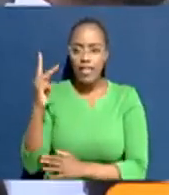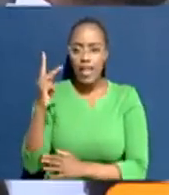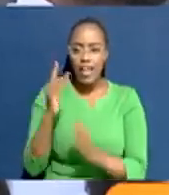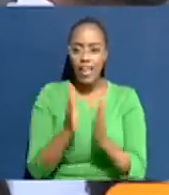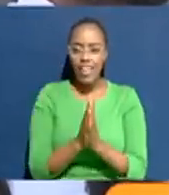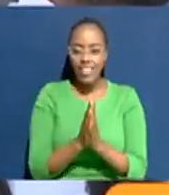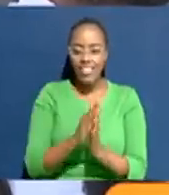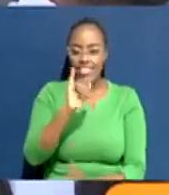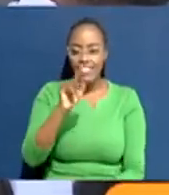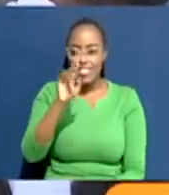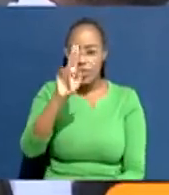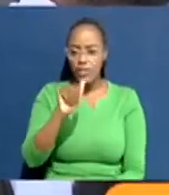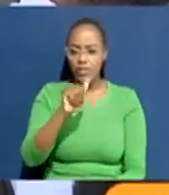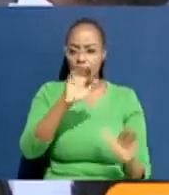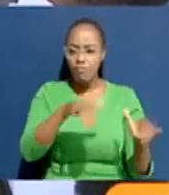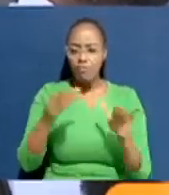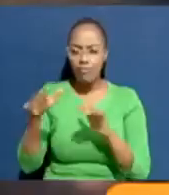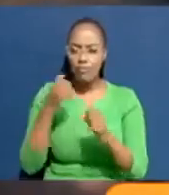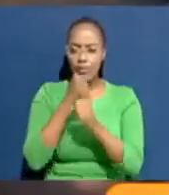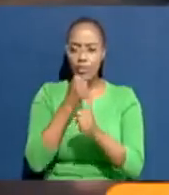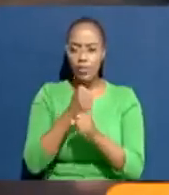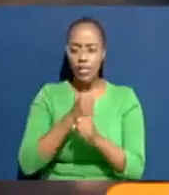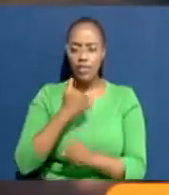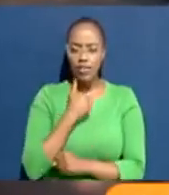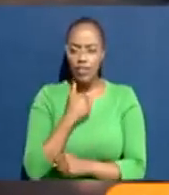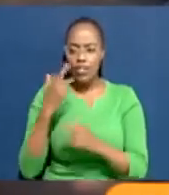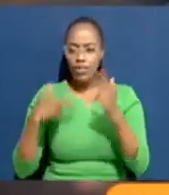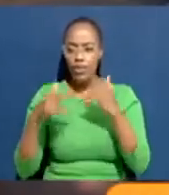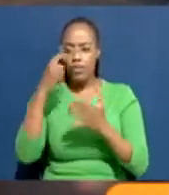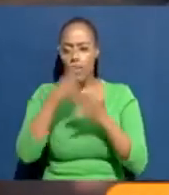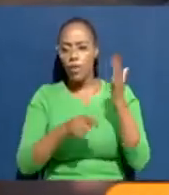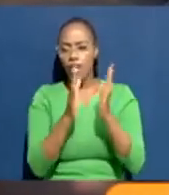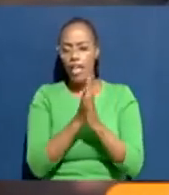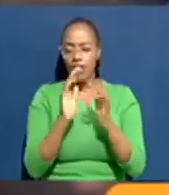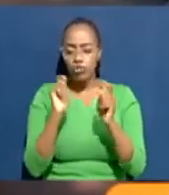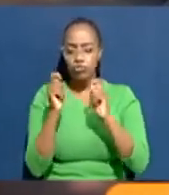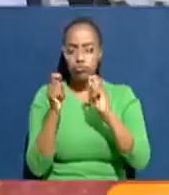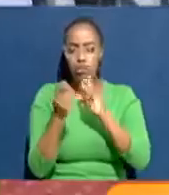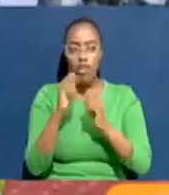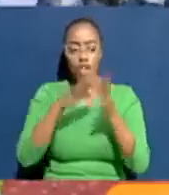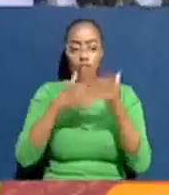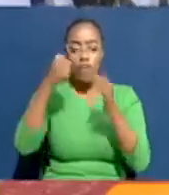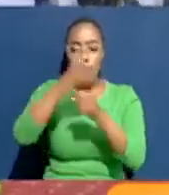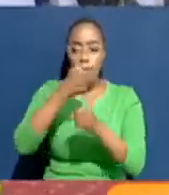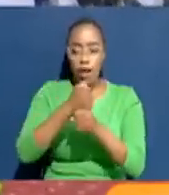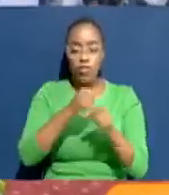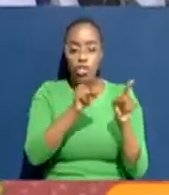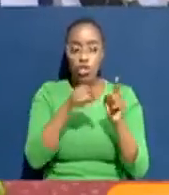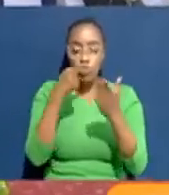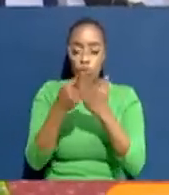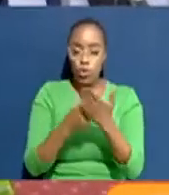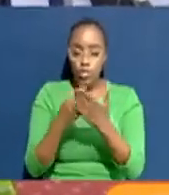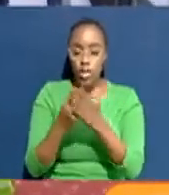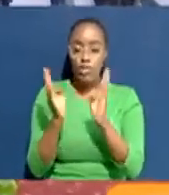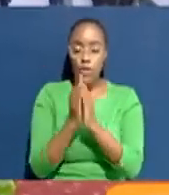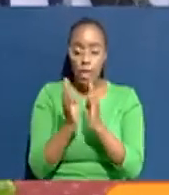Jomo Kenyatta University of Agriculture and Technology, to review the costs and rework the implementation framework. Also discussed in the